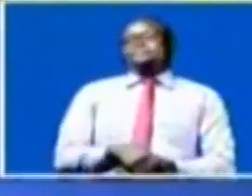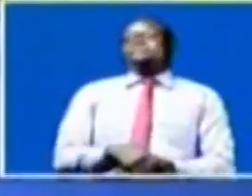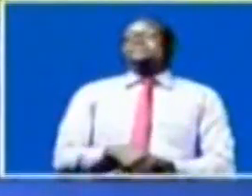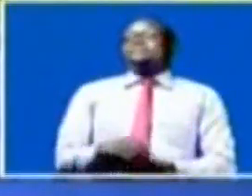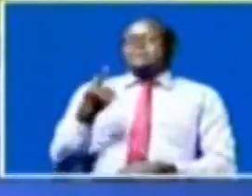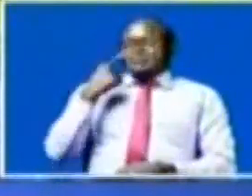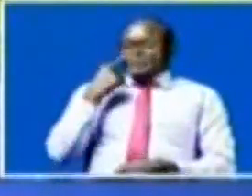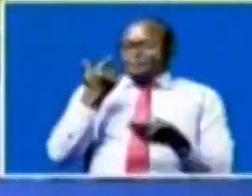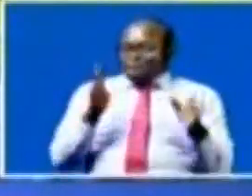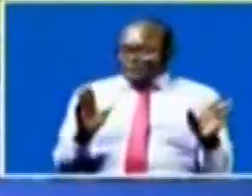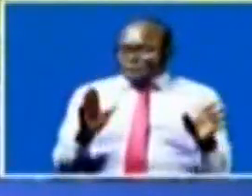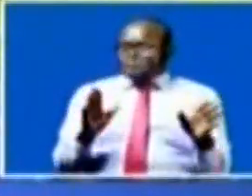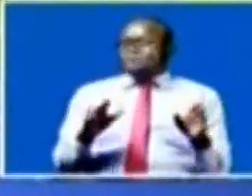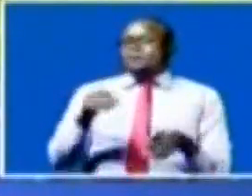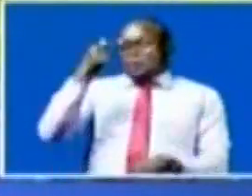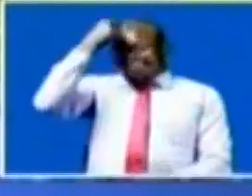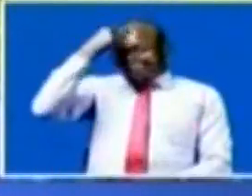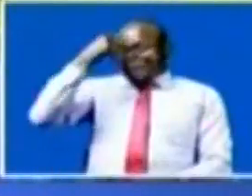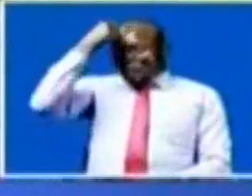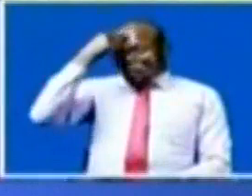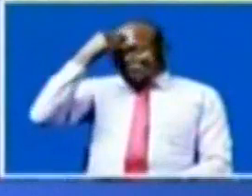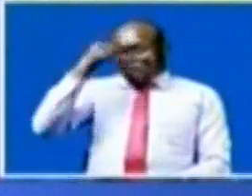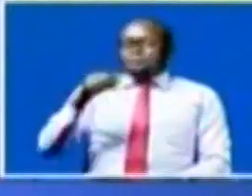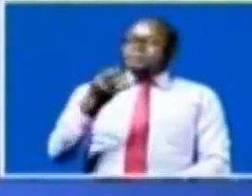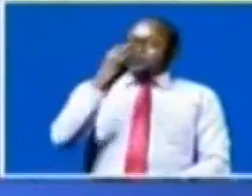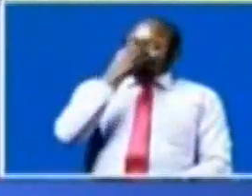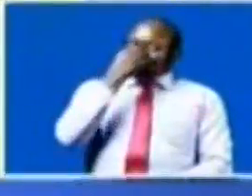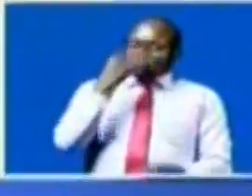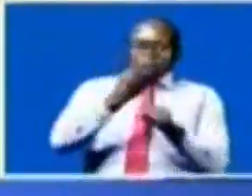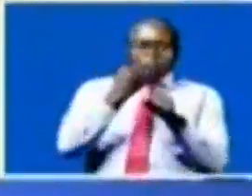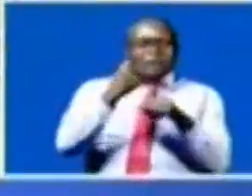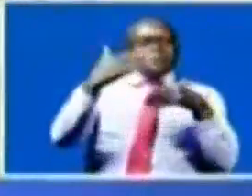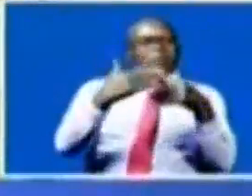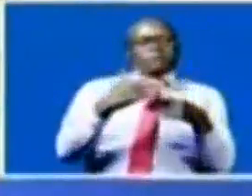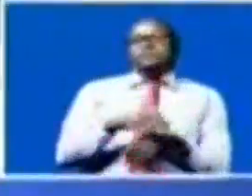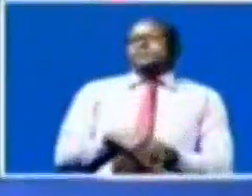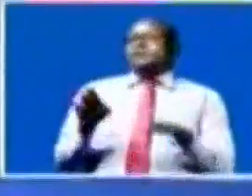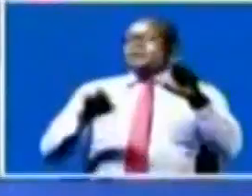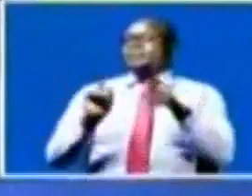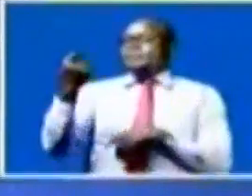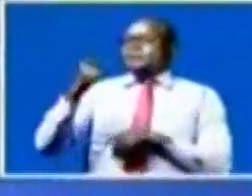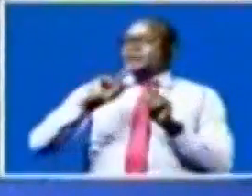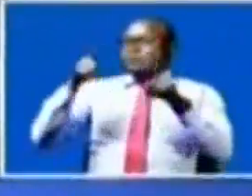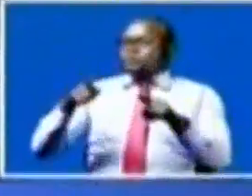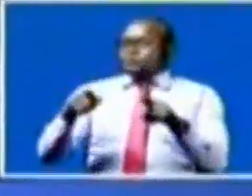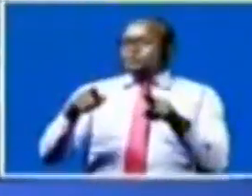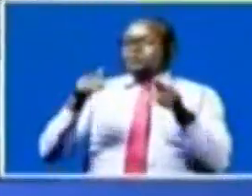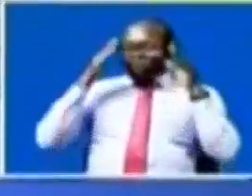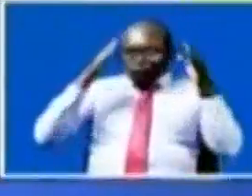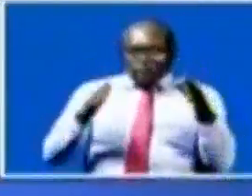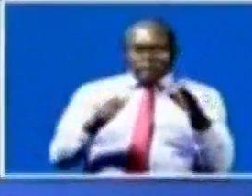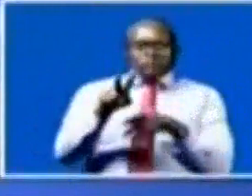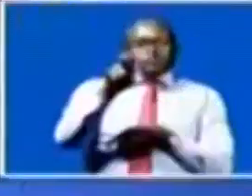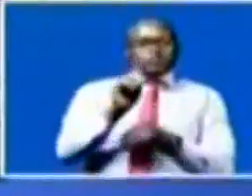seen Wetangula and Ruto looking like they want to work closely. And as the deputy president continues to put his eyes on the